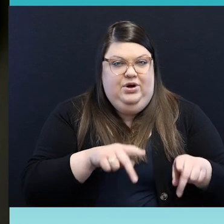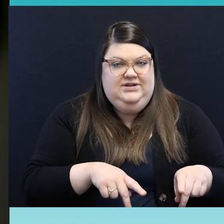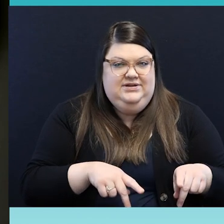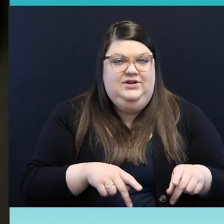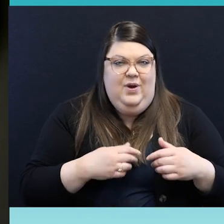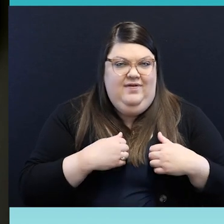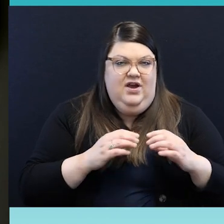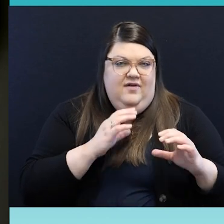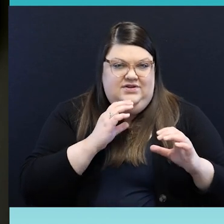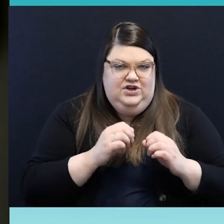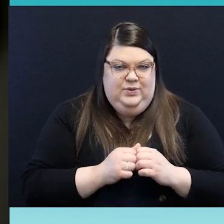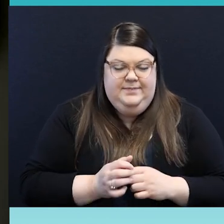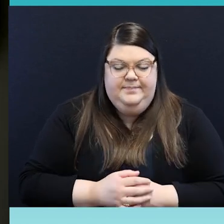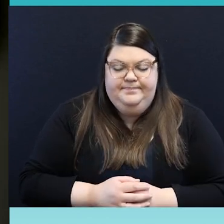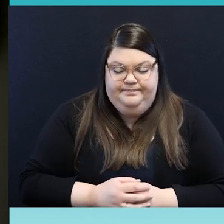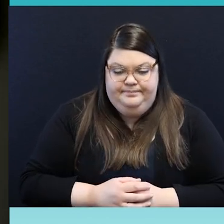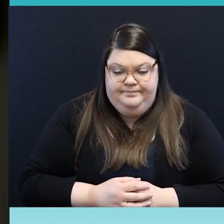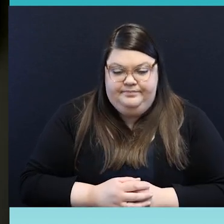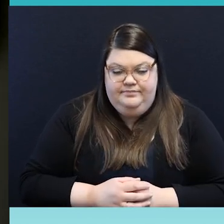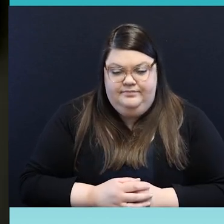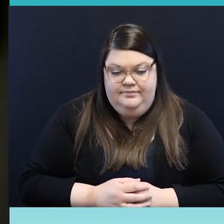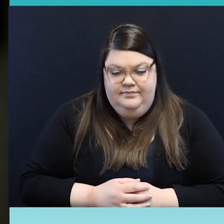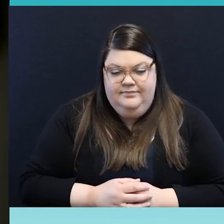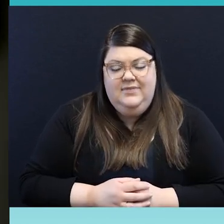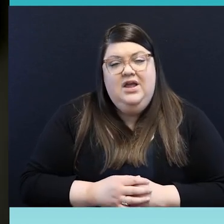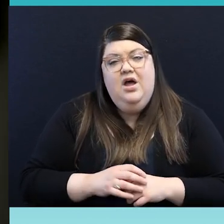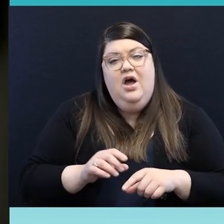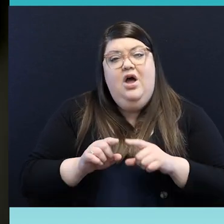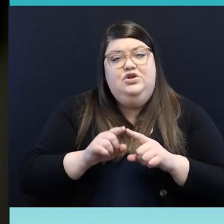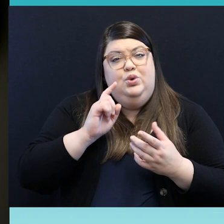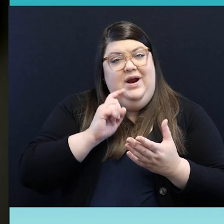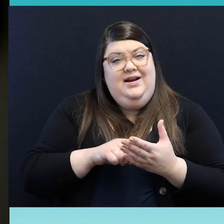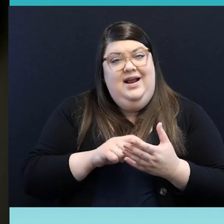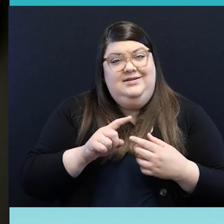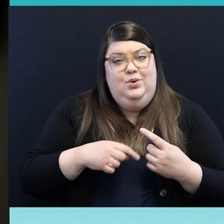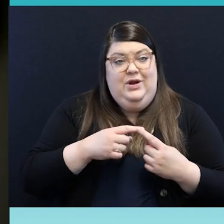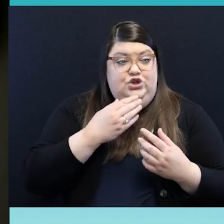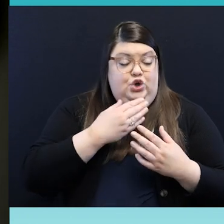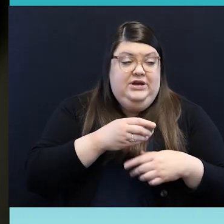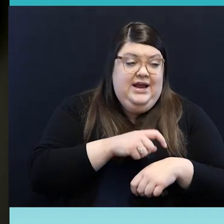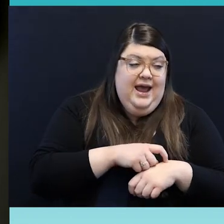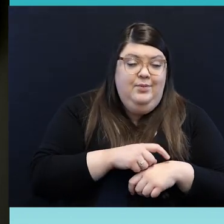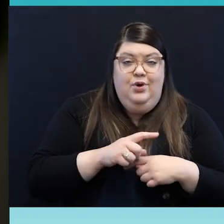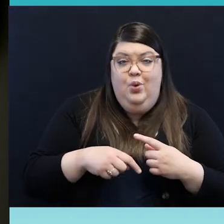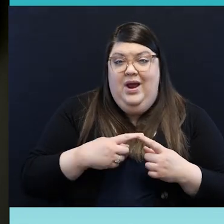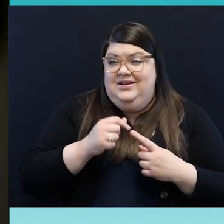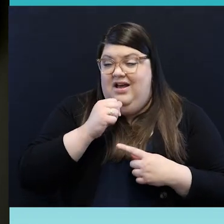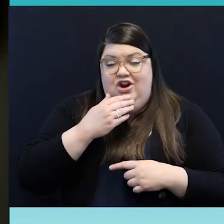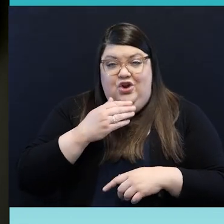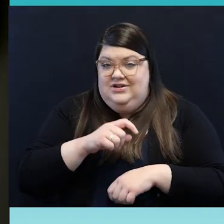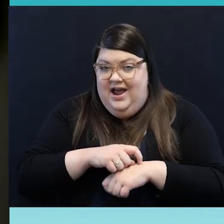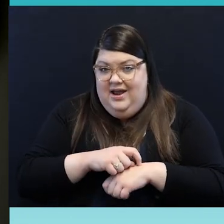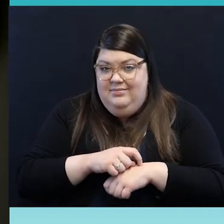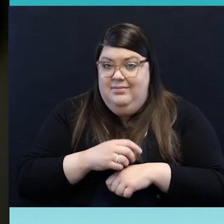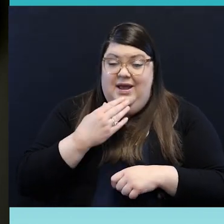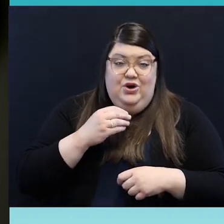having that conversation with. And recognize when's a good time, when's not a good time. Is it better to do this in